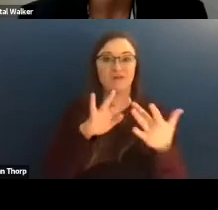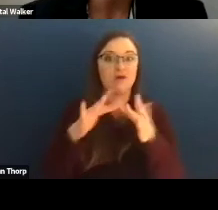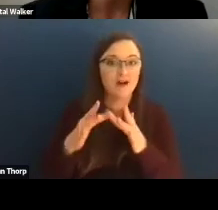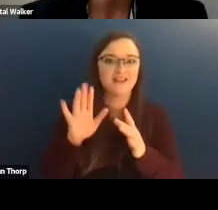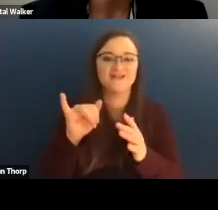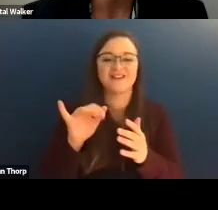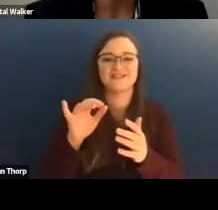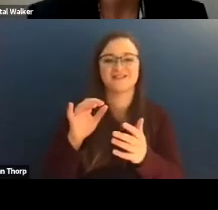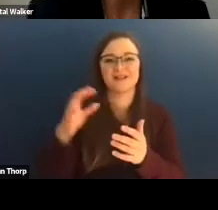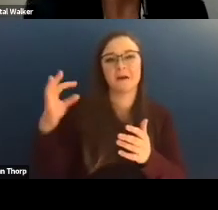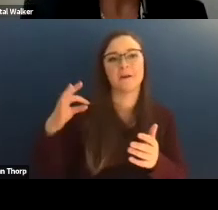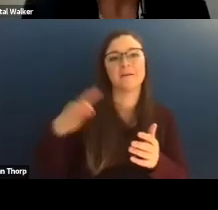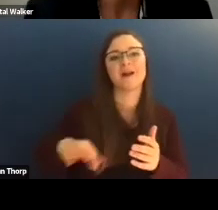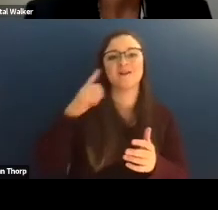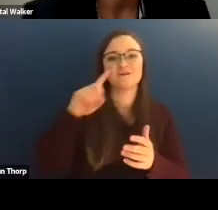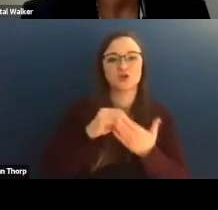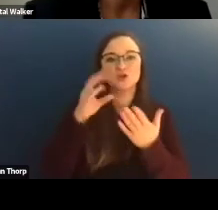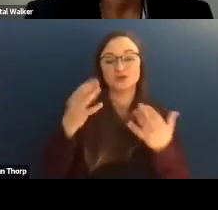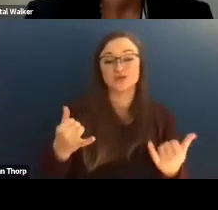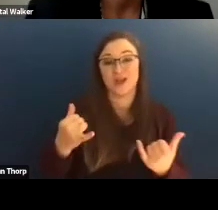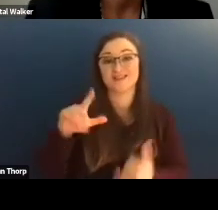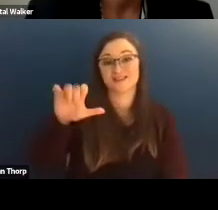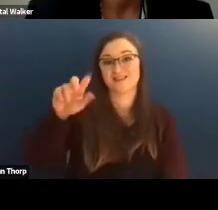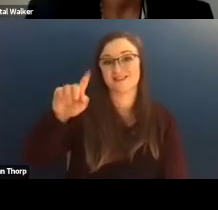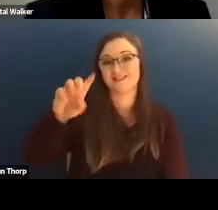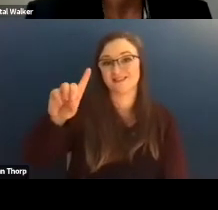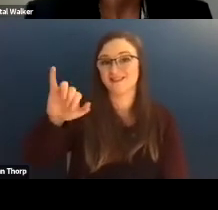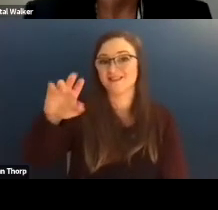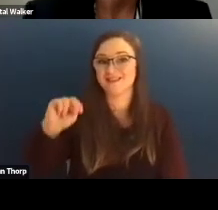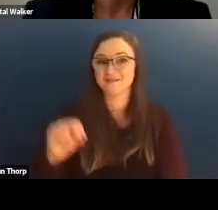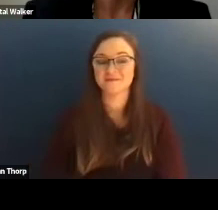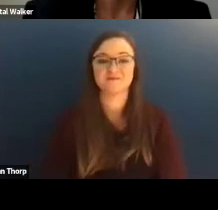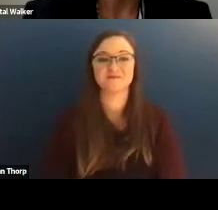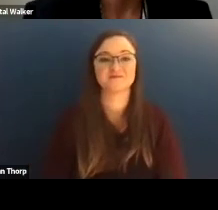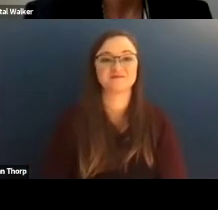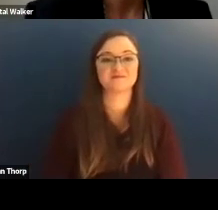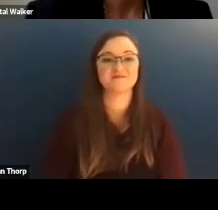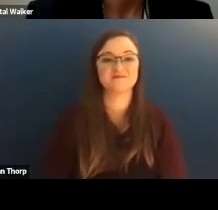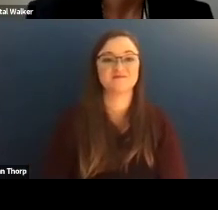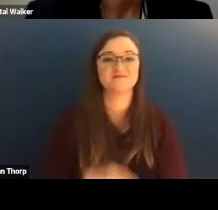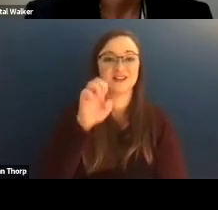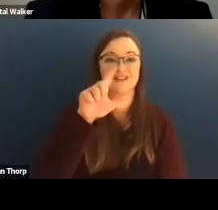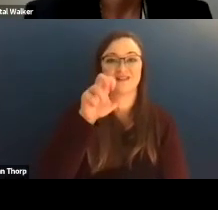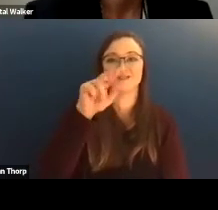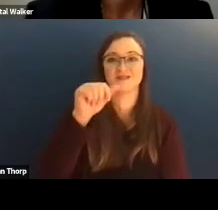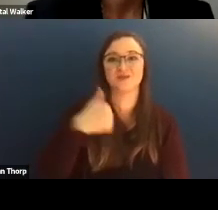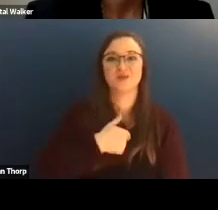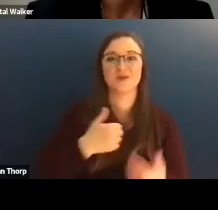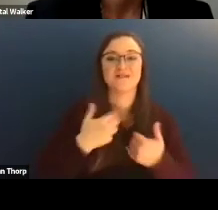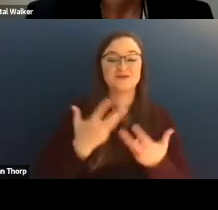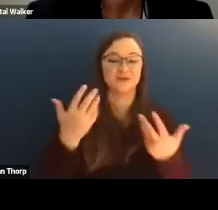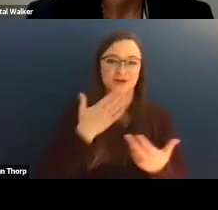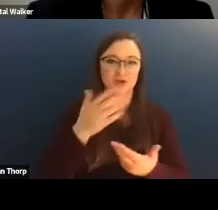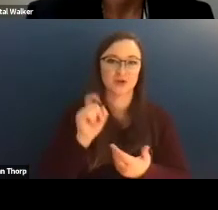of students for today is LinkedIn. Fantastic. Thank you so much. There are some very good questions here. I'd like to cover as many as